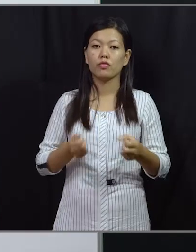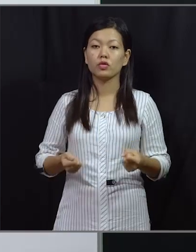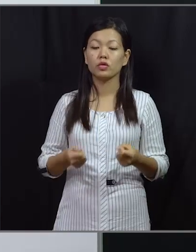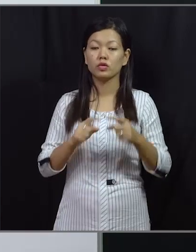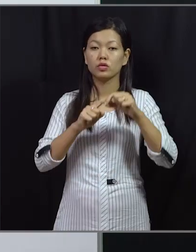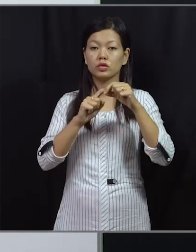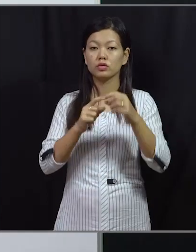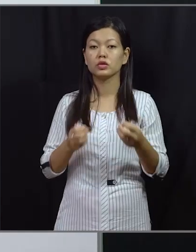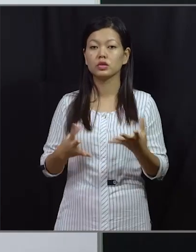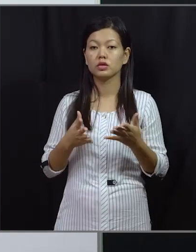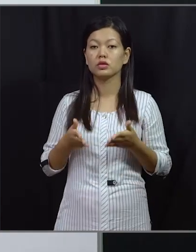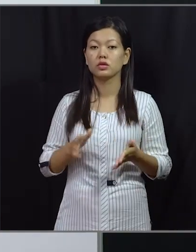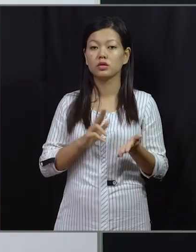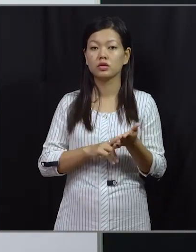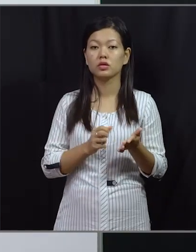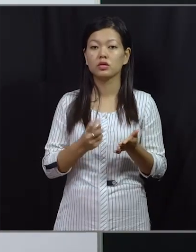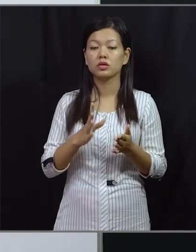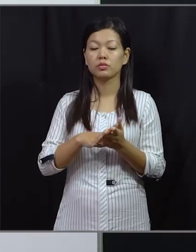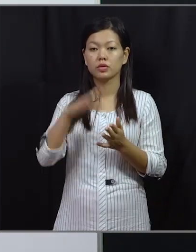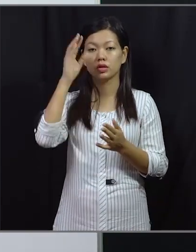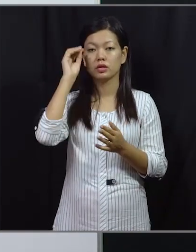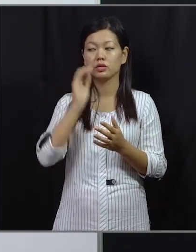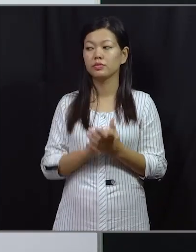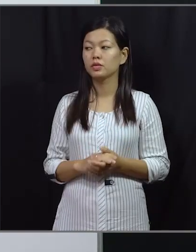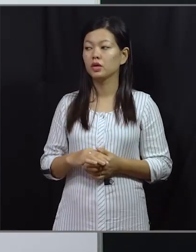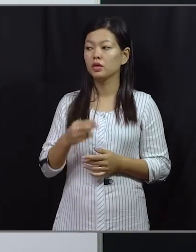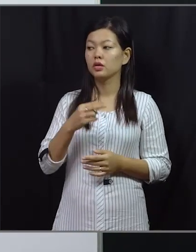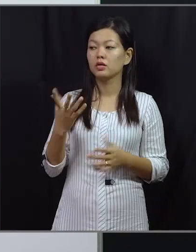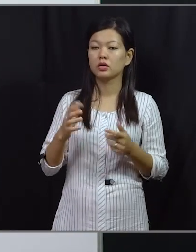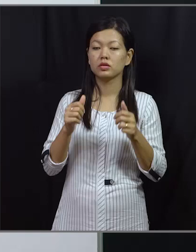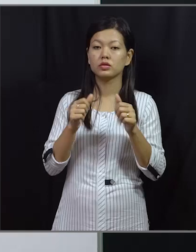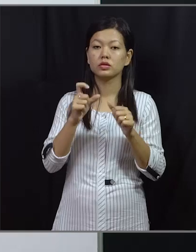cardinal number or cardinality.